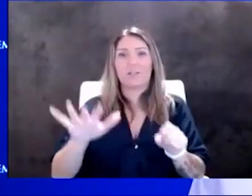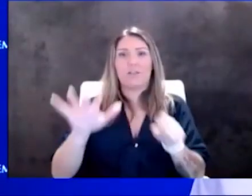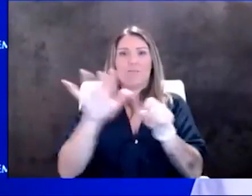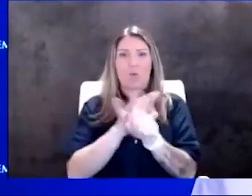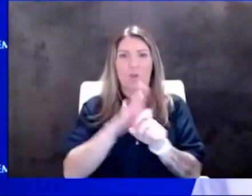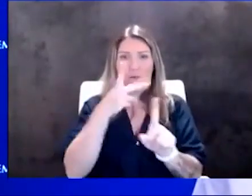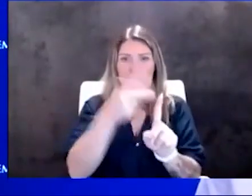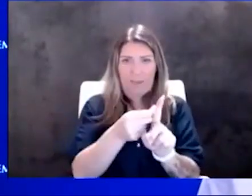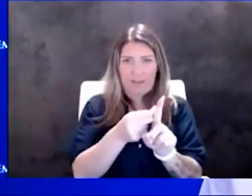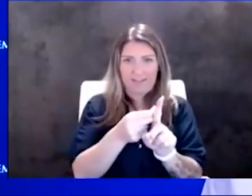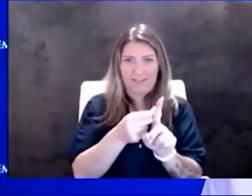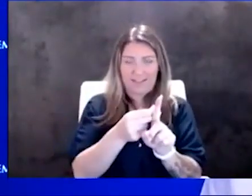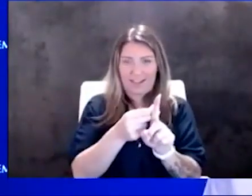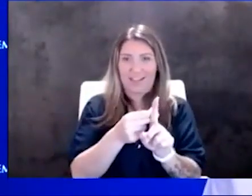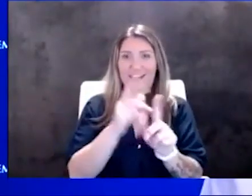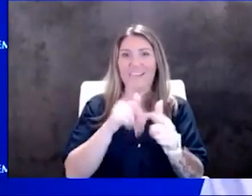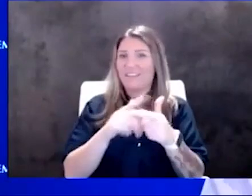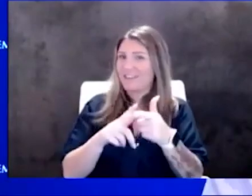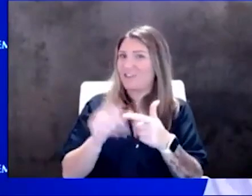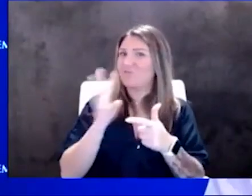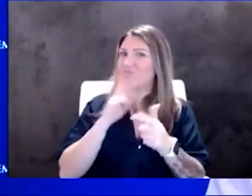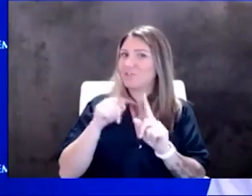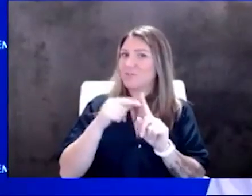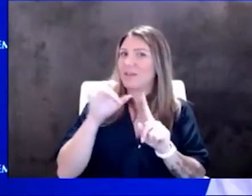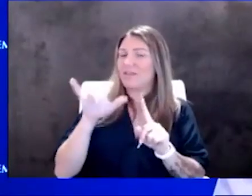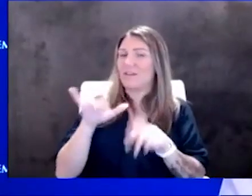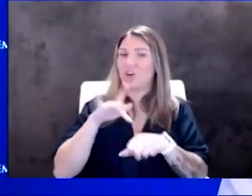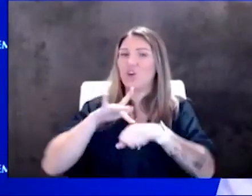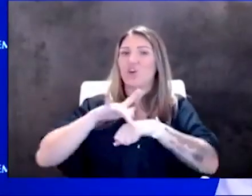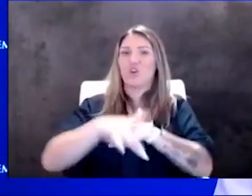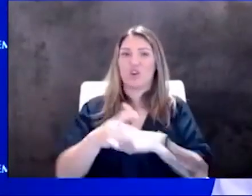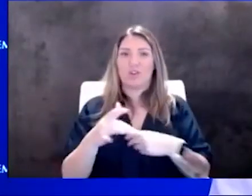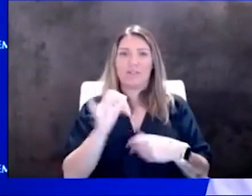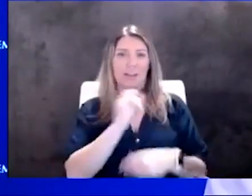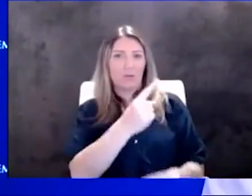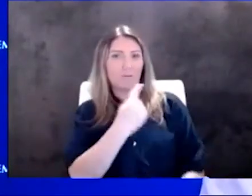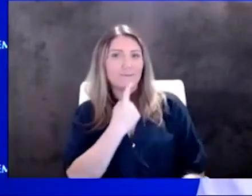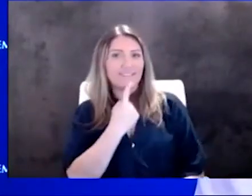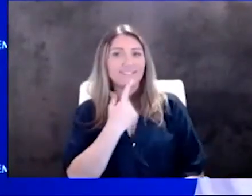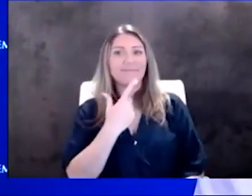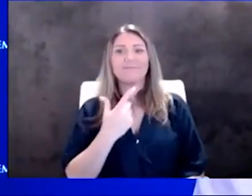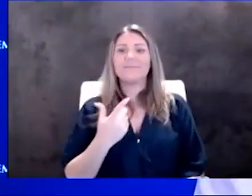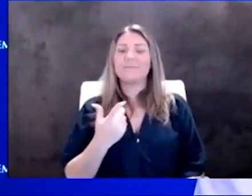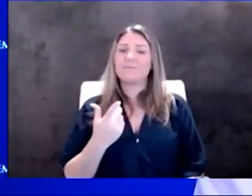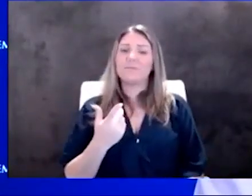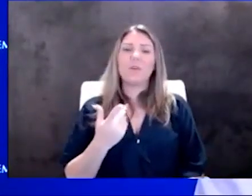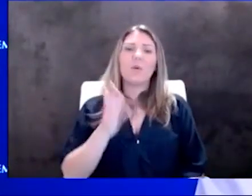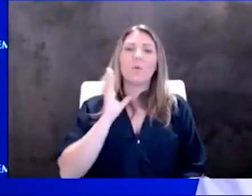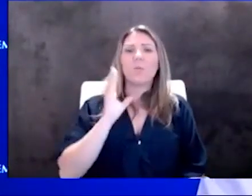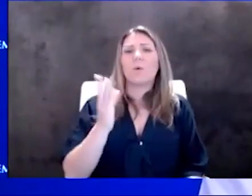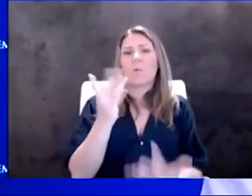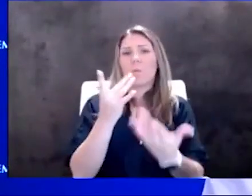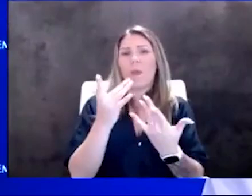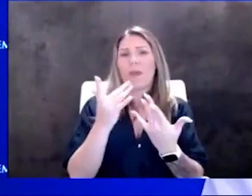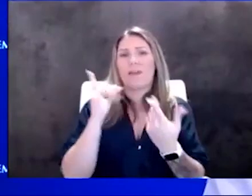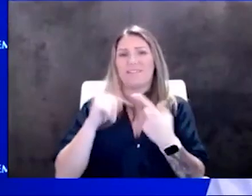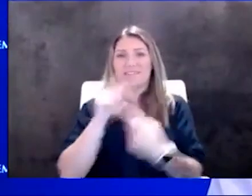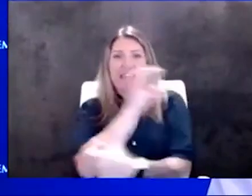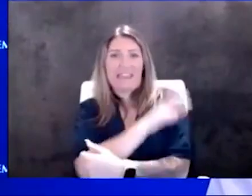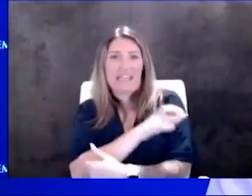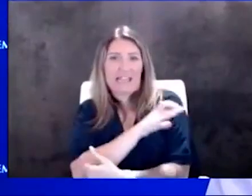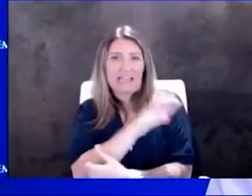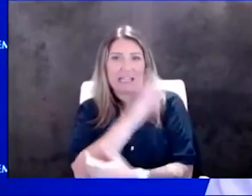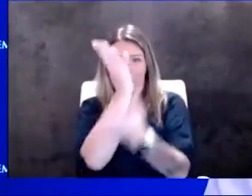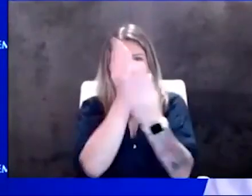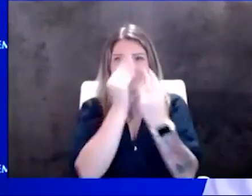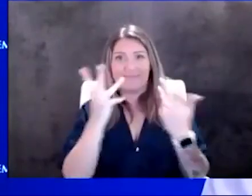I think, and we talked about this earlier today, just like you said, I think we are really going to wait for some of that clinical data to come through, which